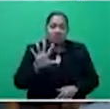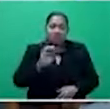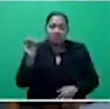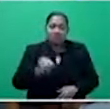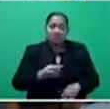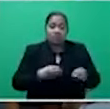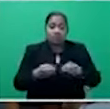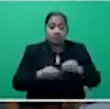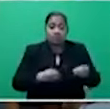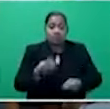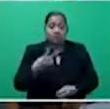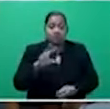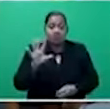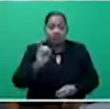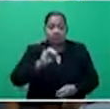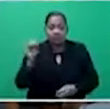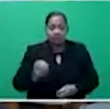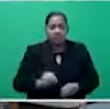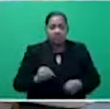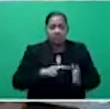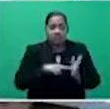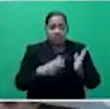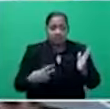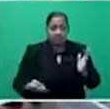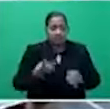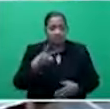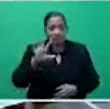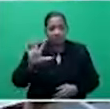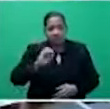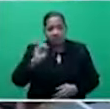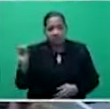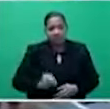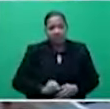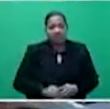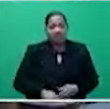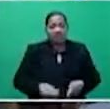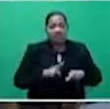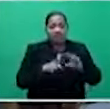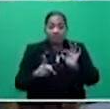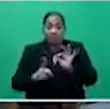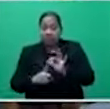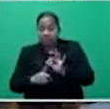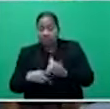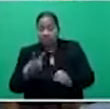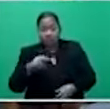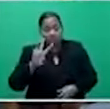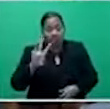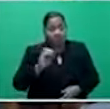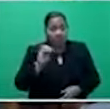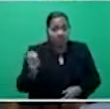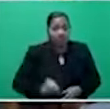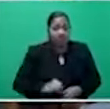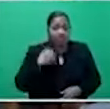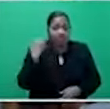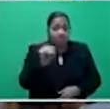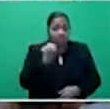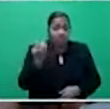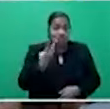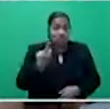Solomon Islands, 25%. Vanuatu, 25%. French Polynesia, 23%. Samoa,